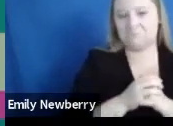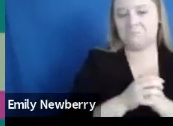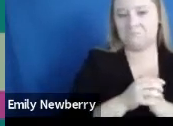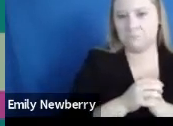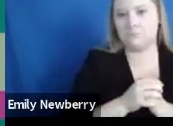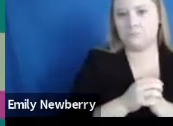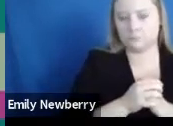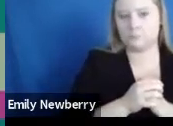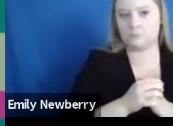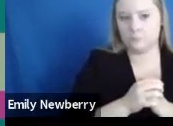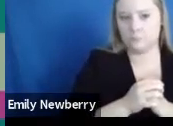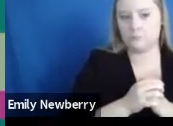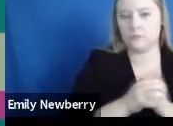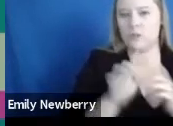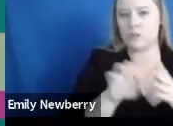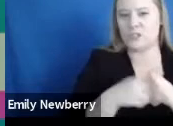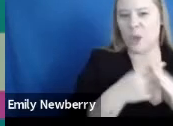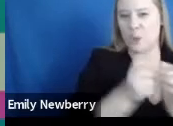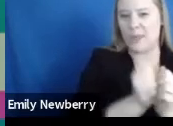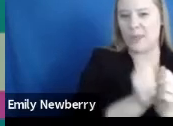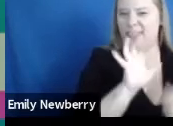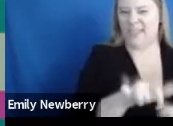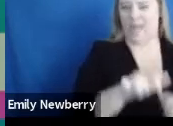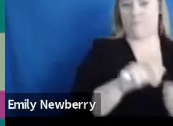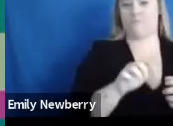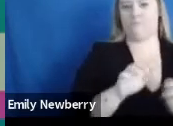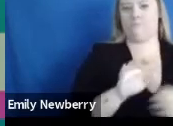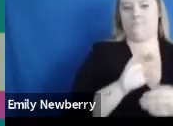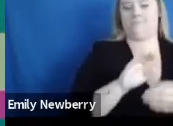But we'll start with this database.